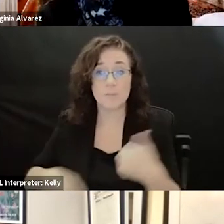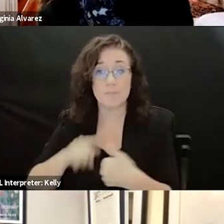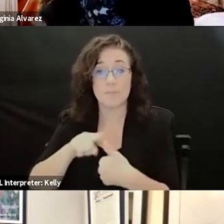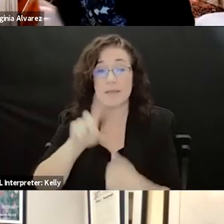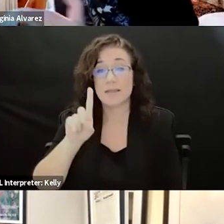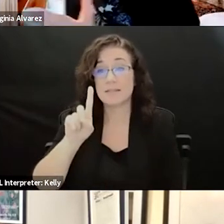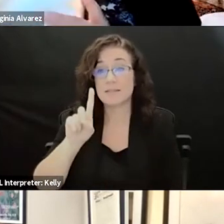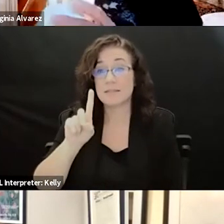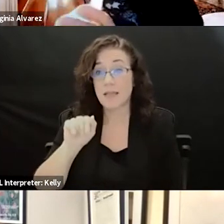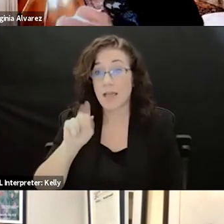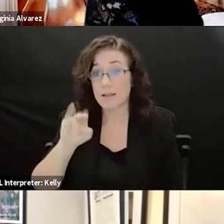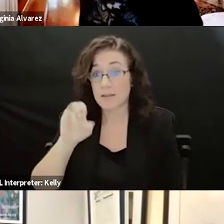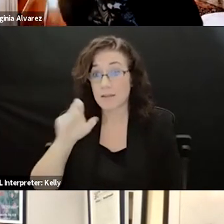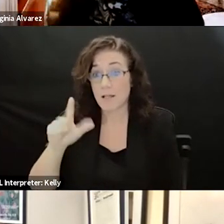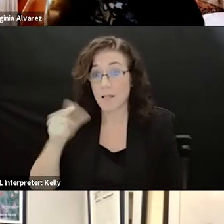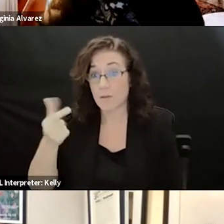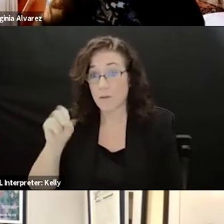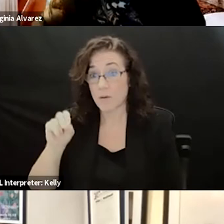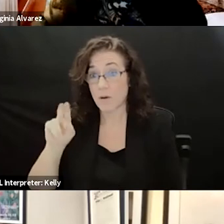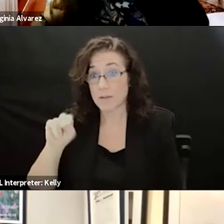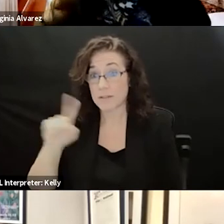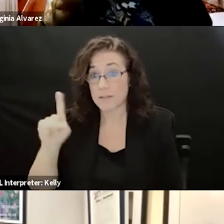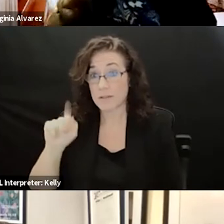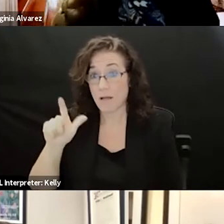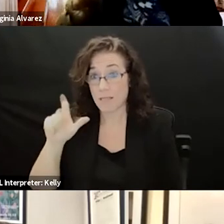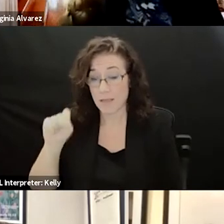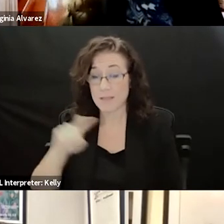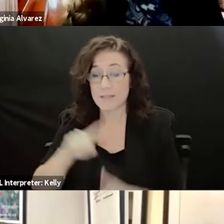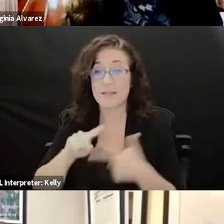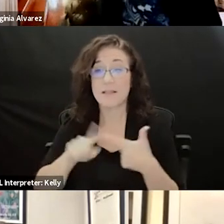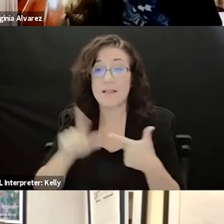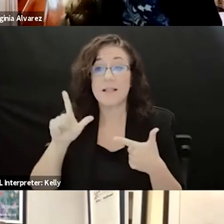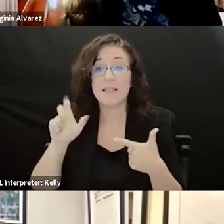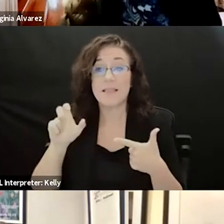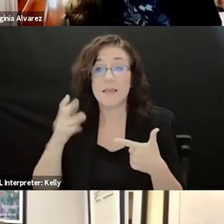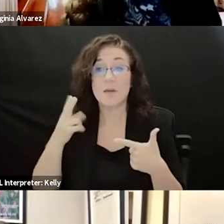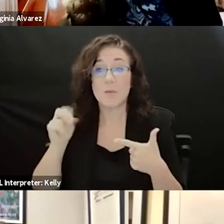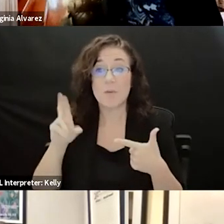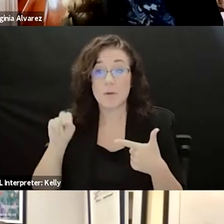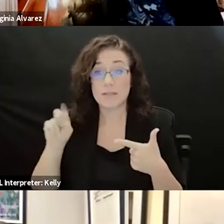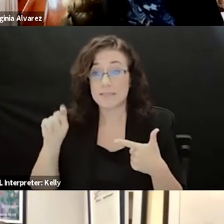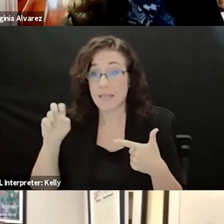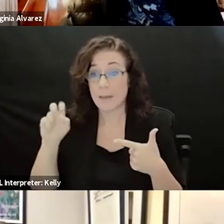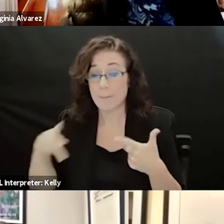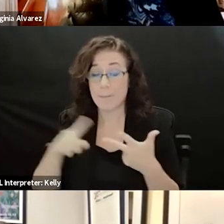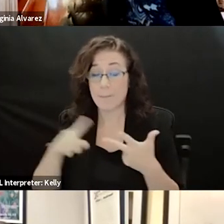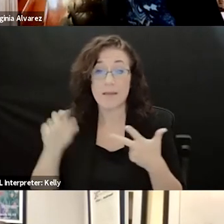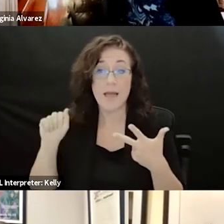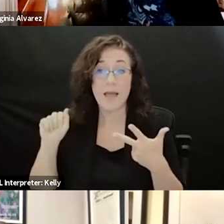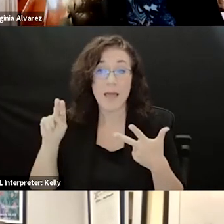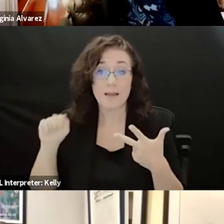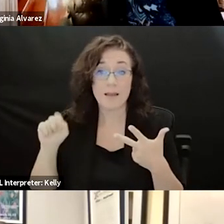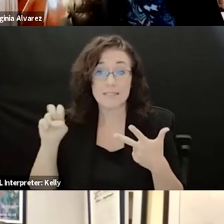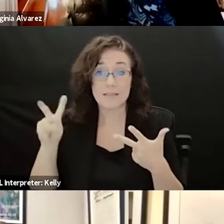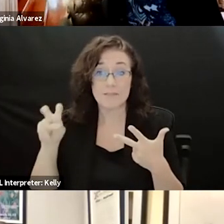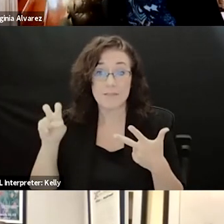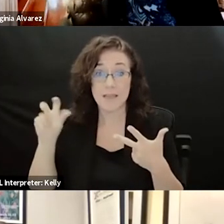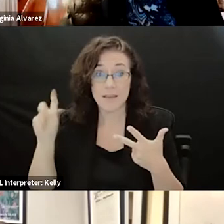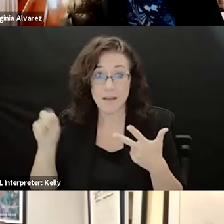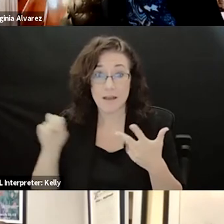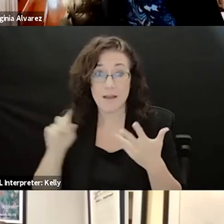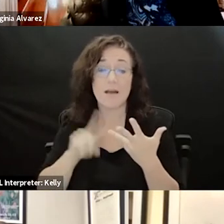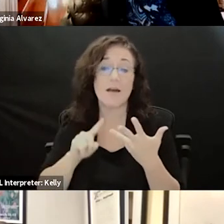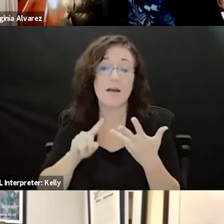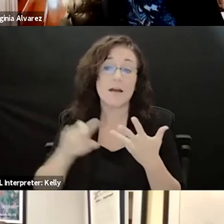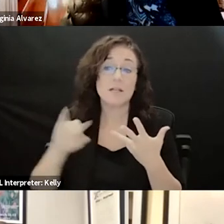gonzalez lee horne tepe ana sepeda moni duet and parpa